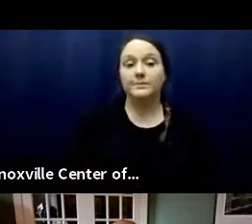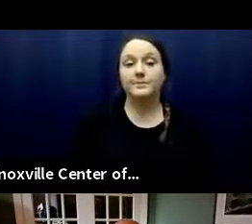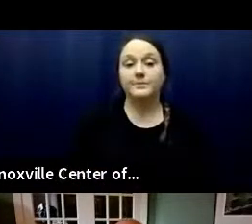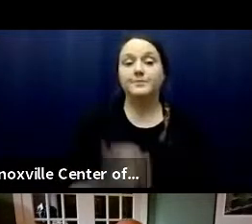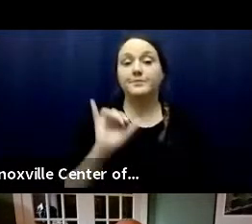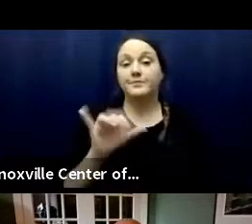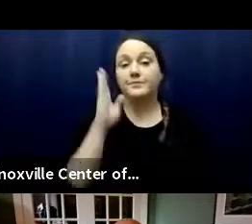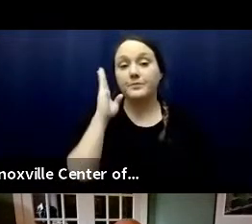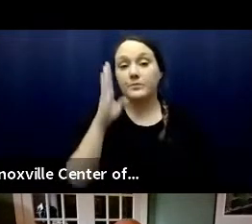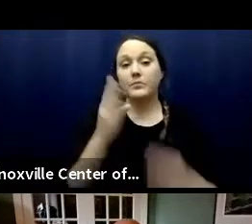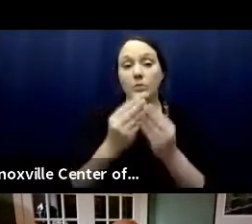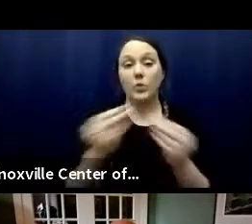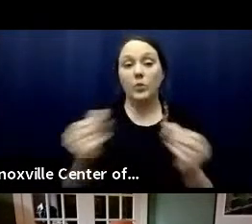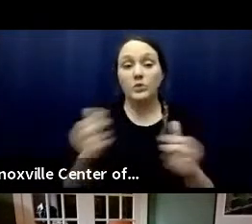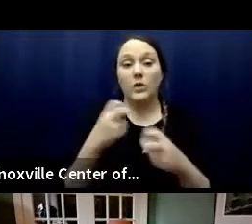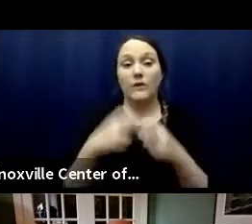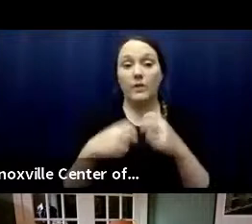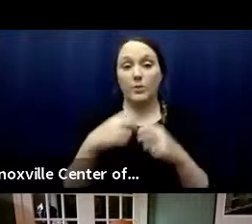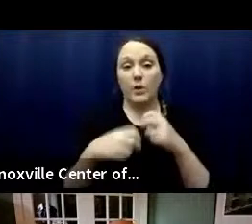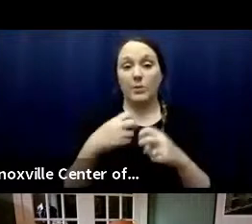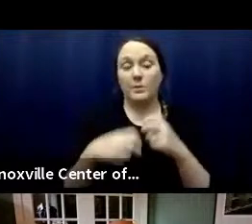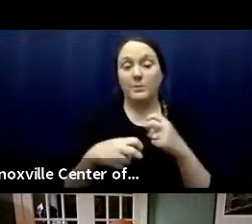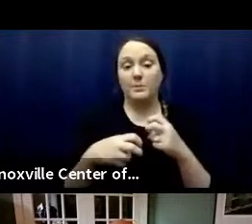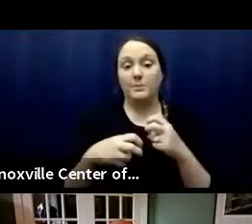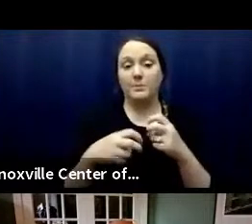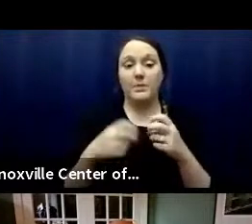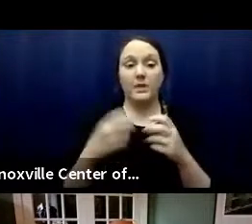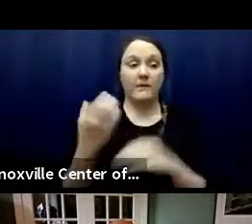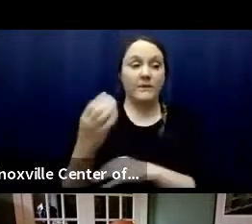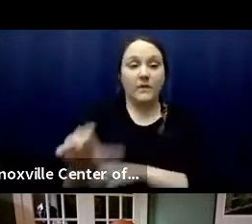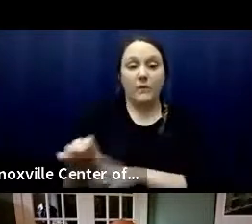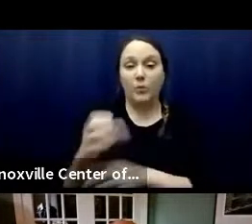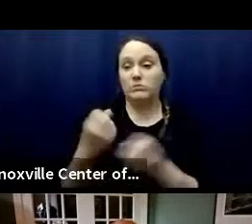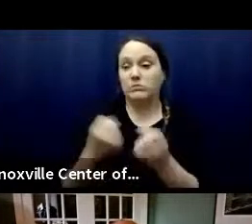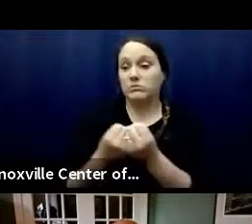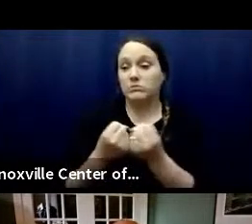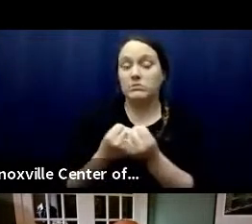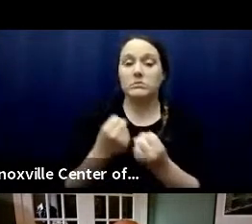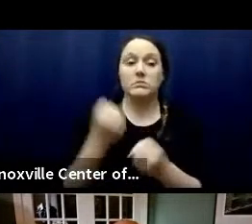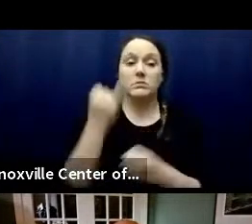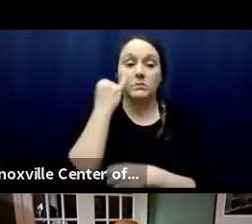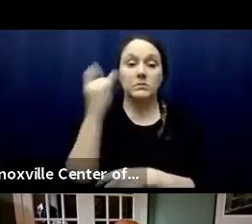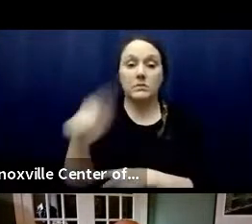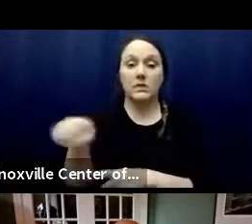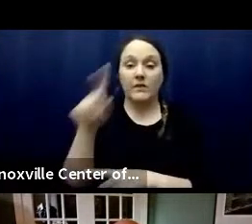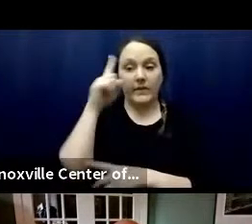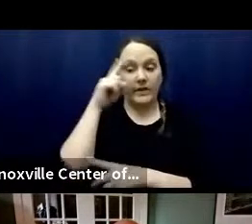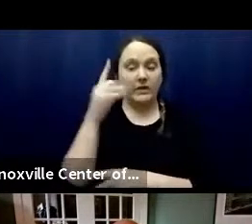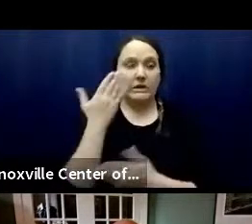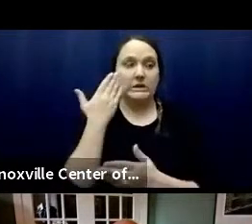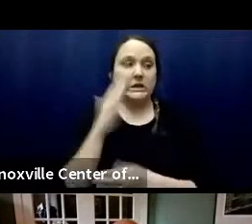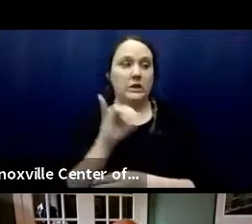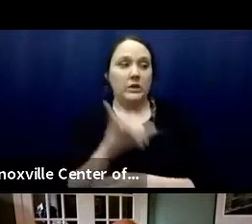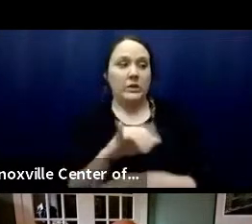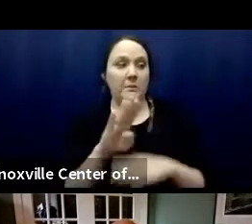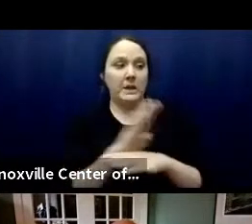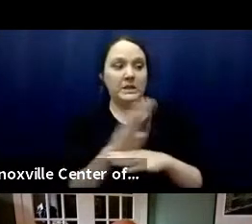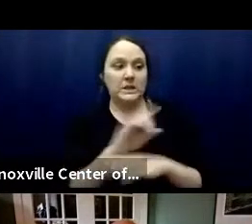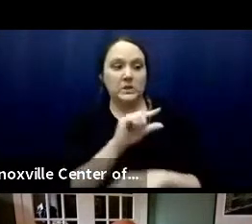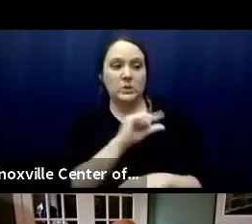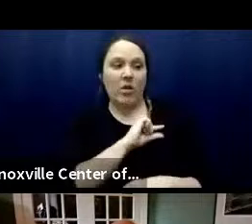That would solve the problem of enforcement, law enforcement, if they're thinking, well, I don't know if this business